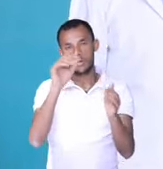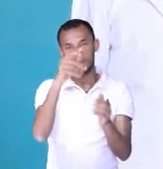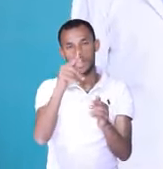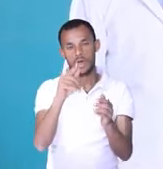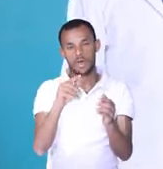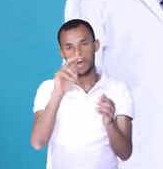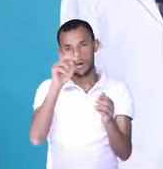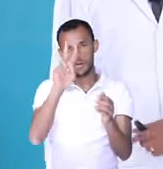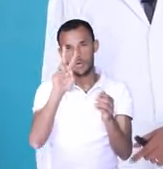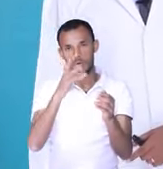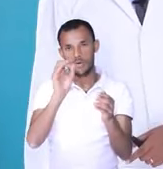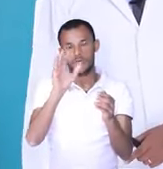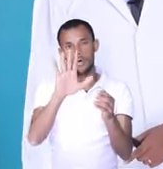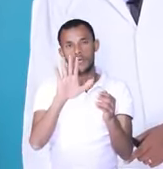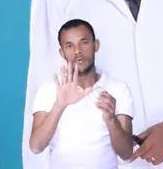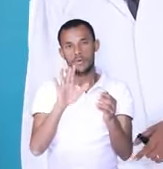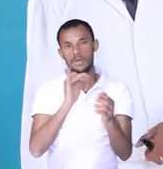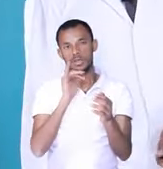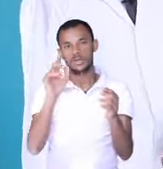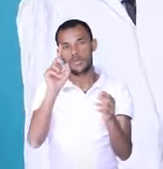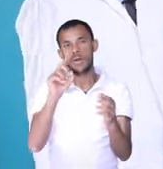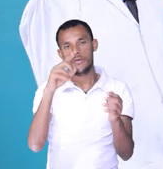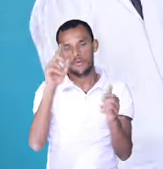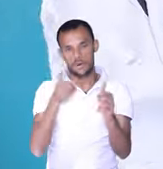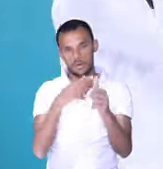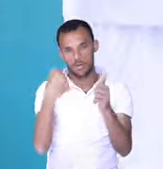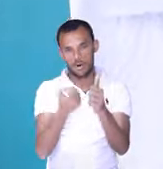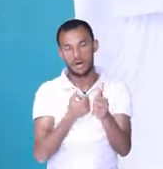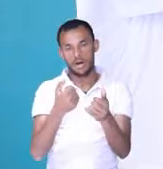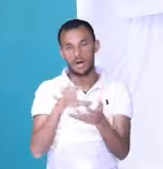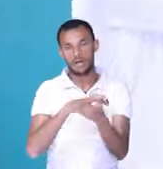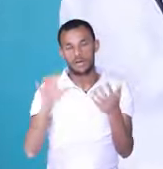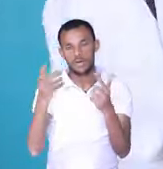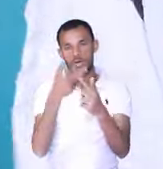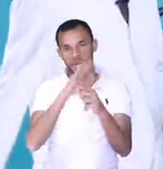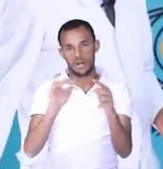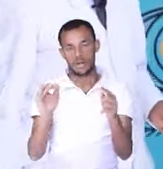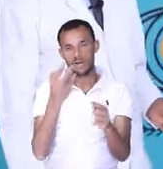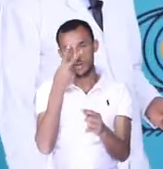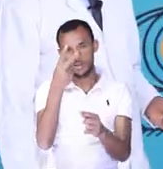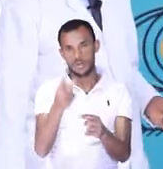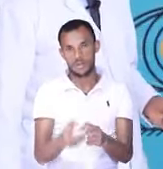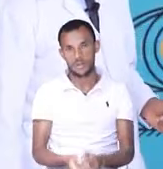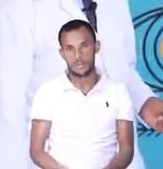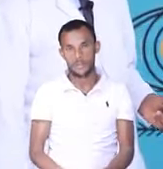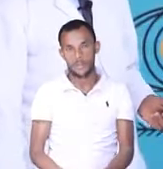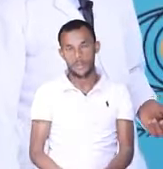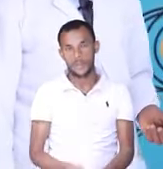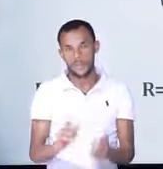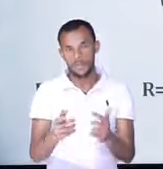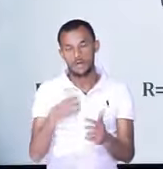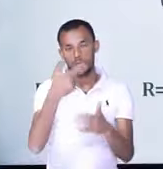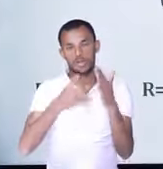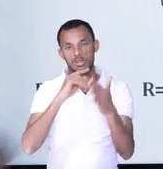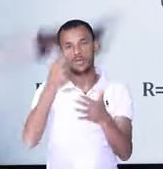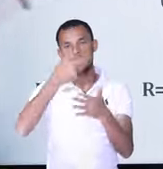The power of 1 already is 1. First order reaction. The second point here is, what